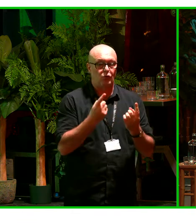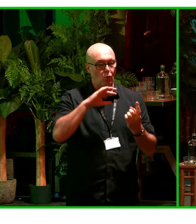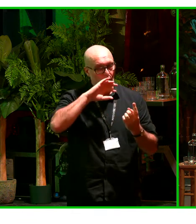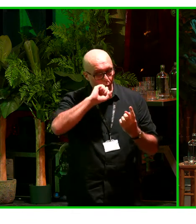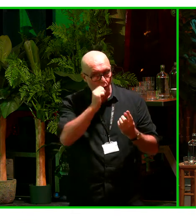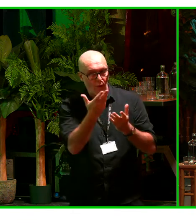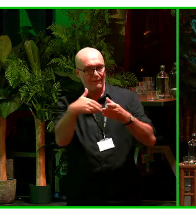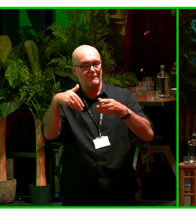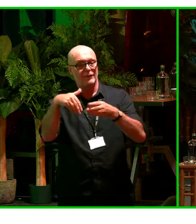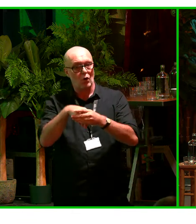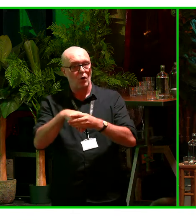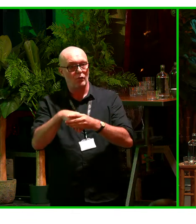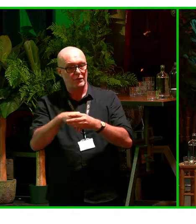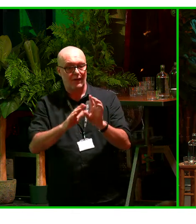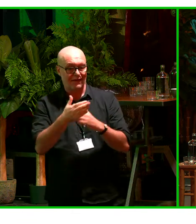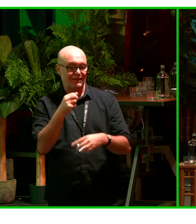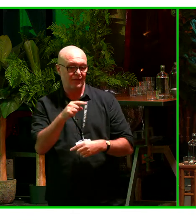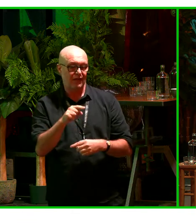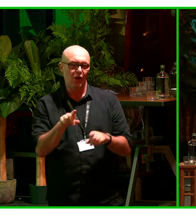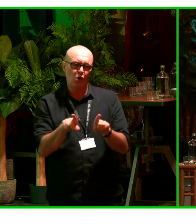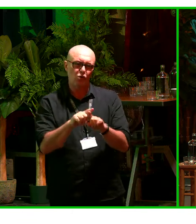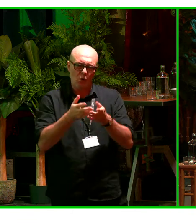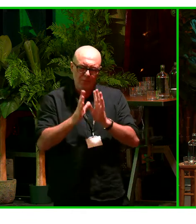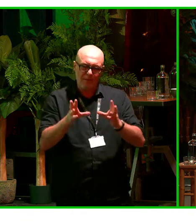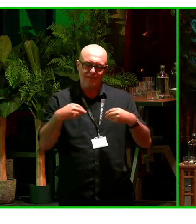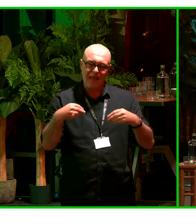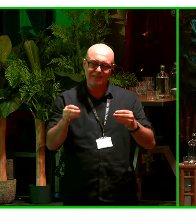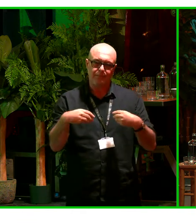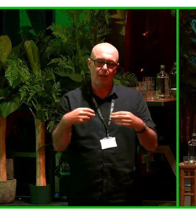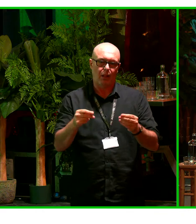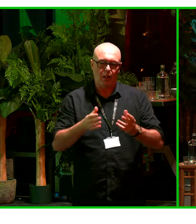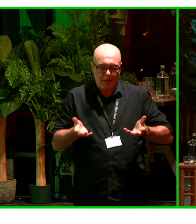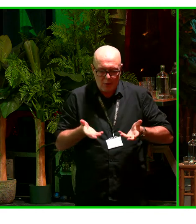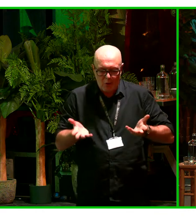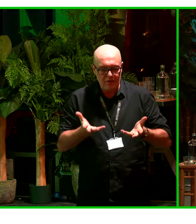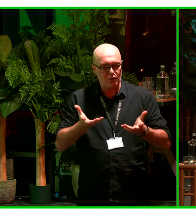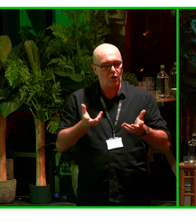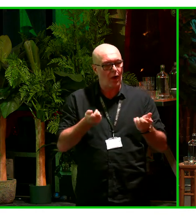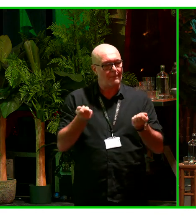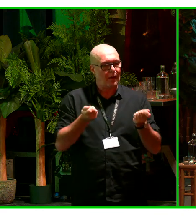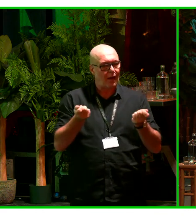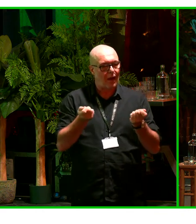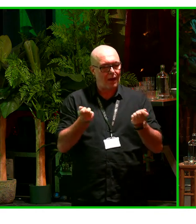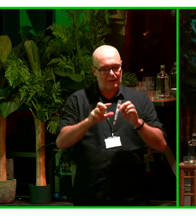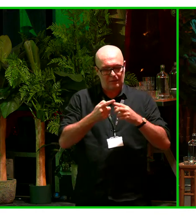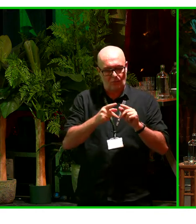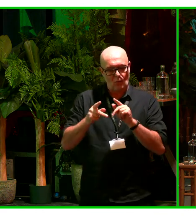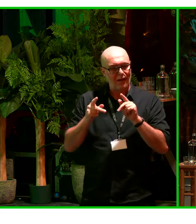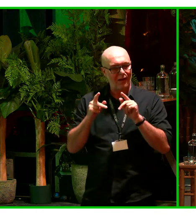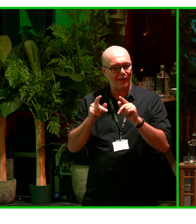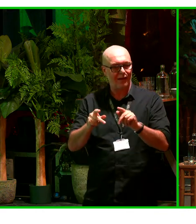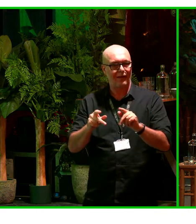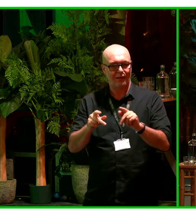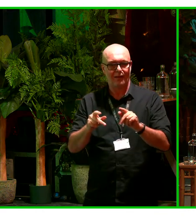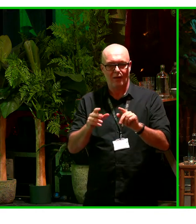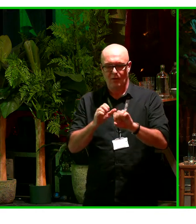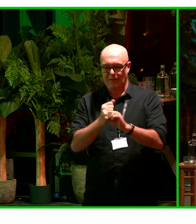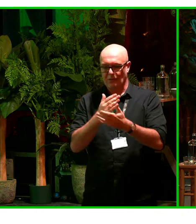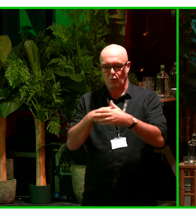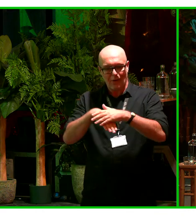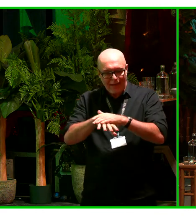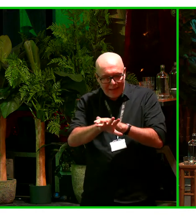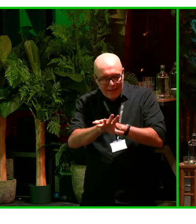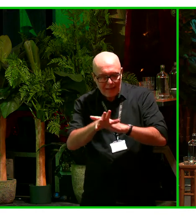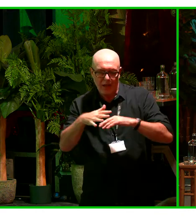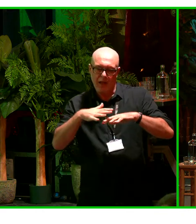be. And flexibility, driving the markets in a different way to make sure that actually we release the flexibility within our networks